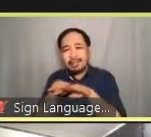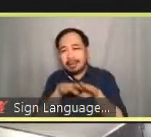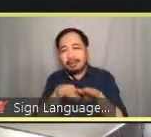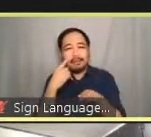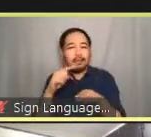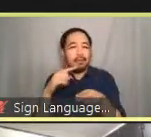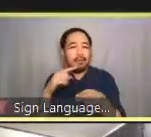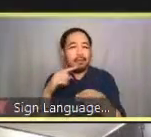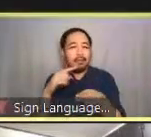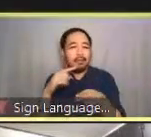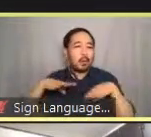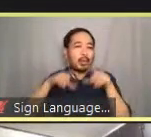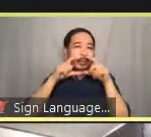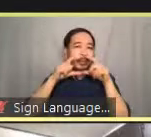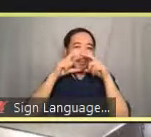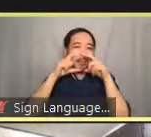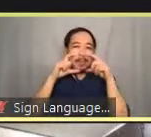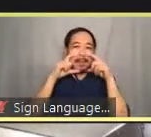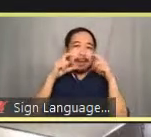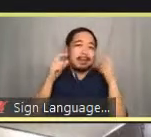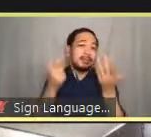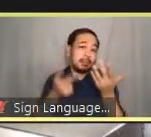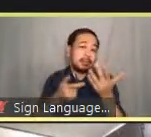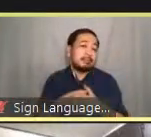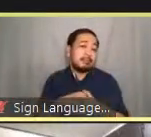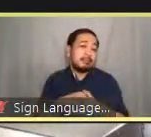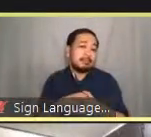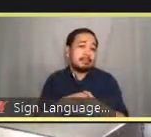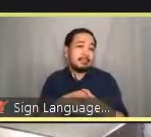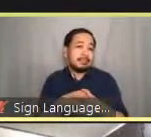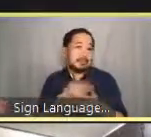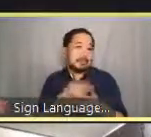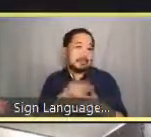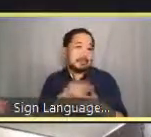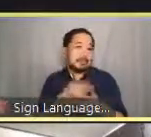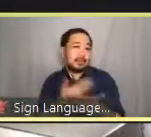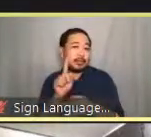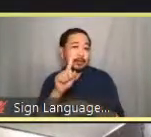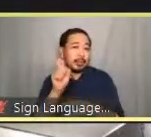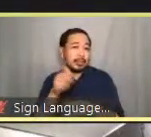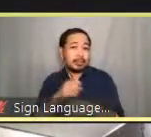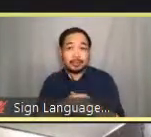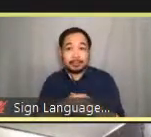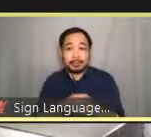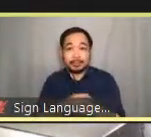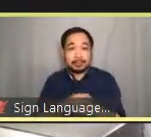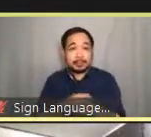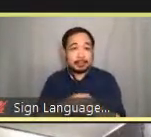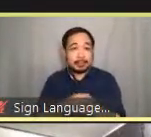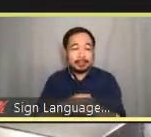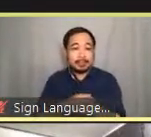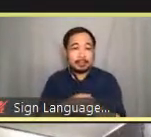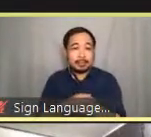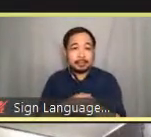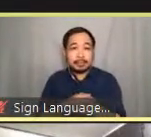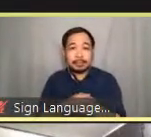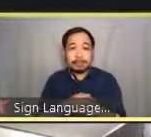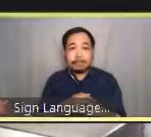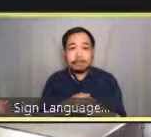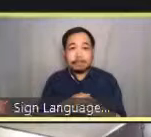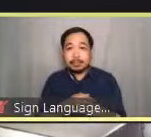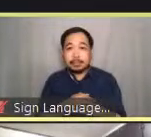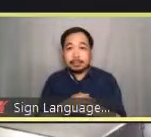yeah, very practical question po. Hello. Okay. Hello. May